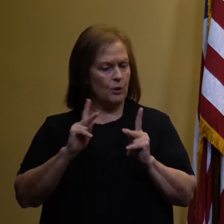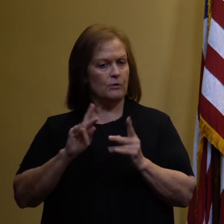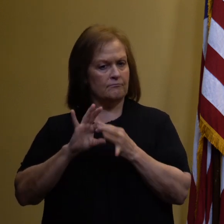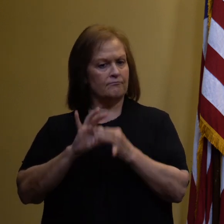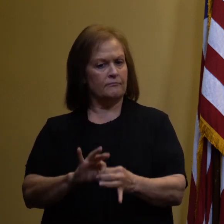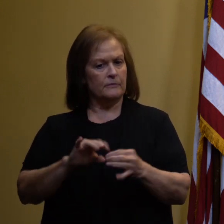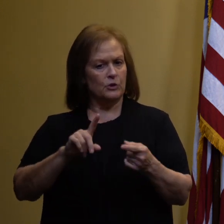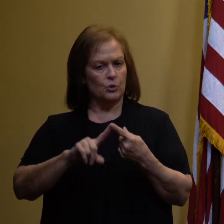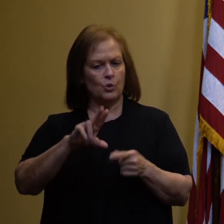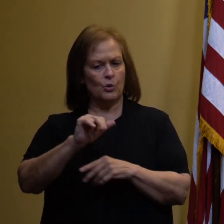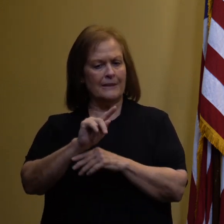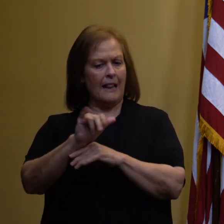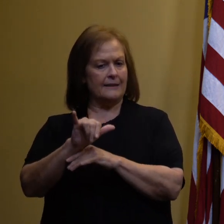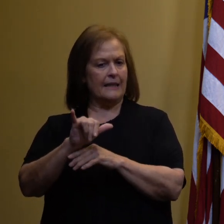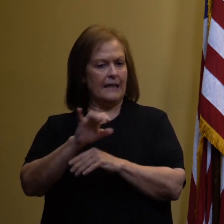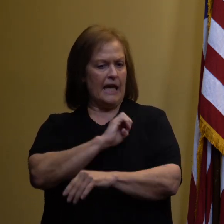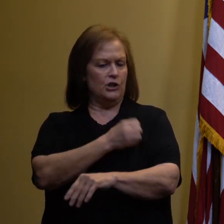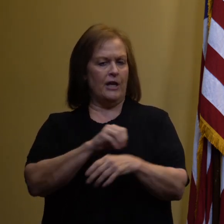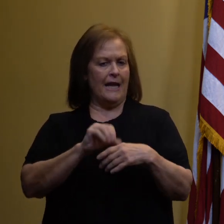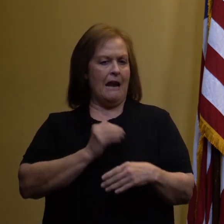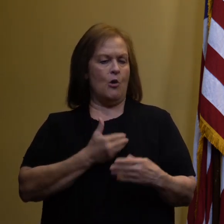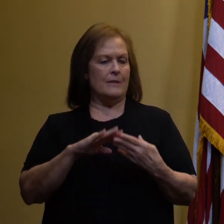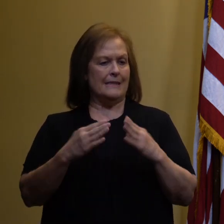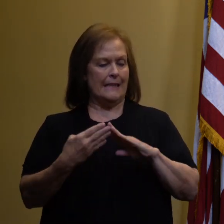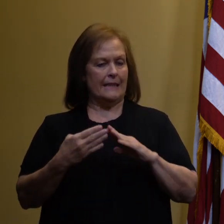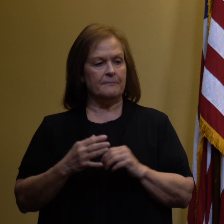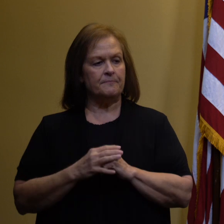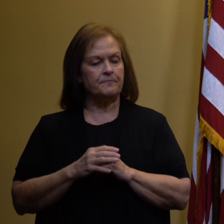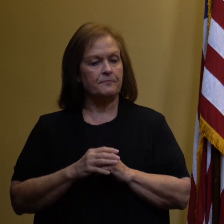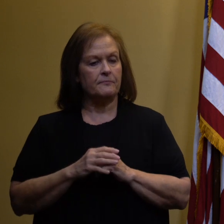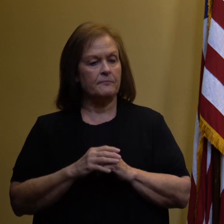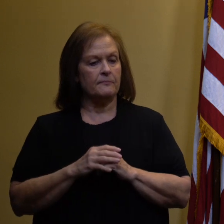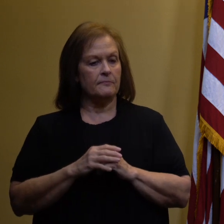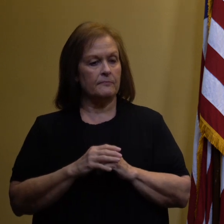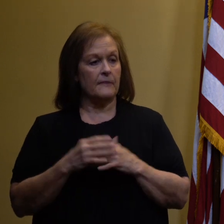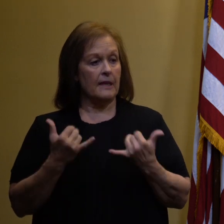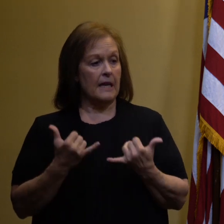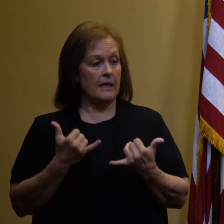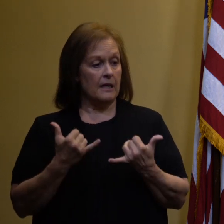to utility and energy in our city. And so with that, I'm going to pause.